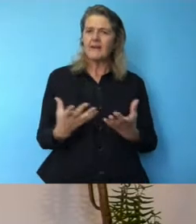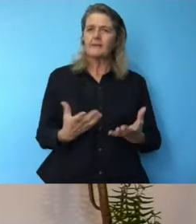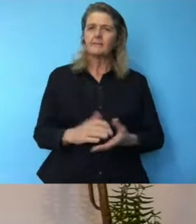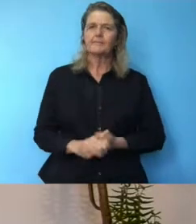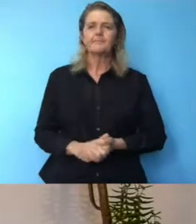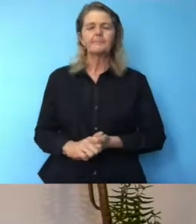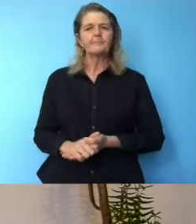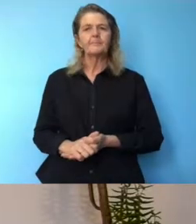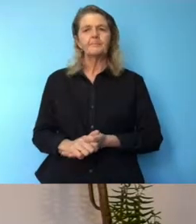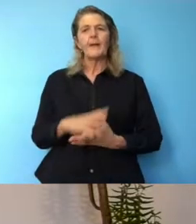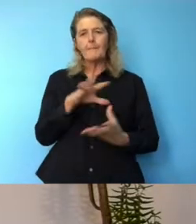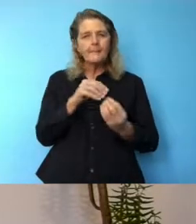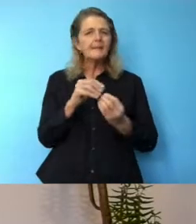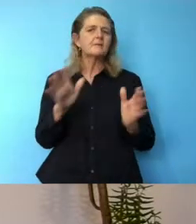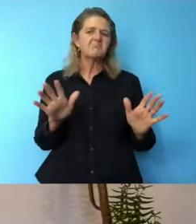Mix that in.